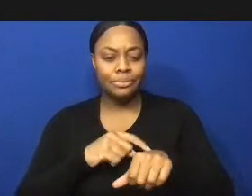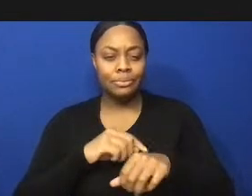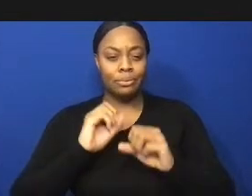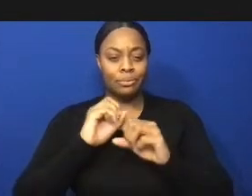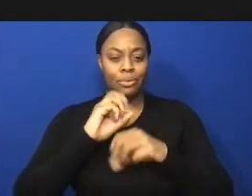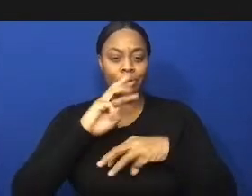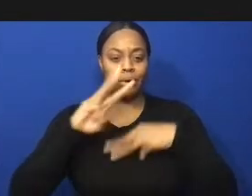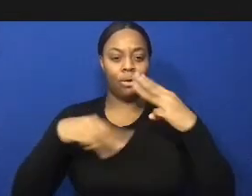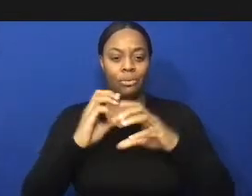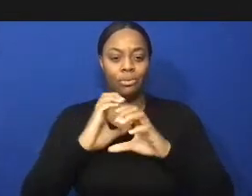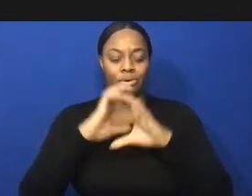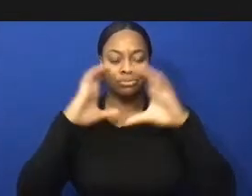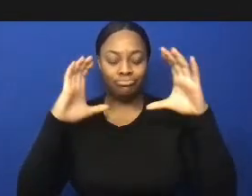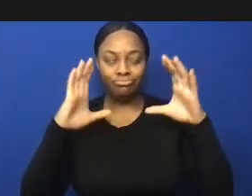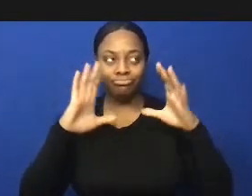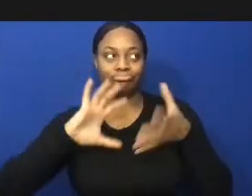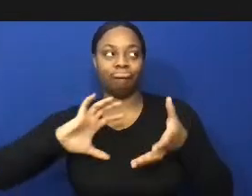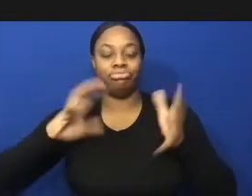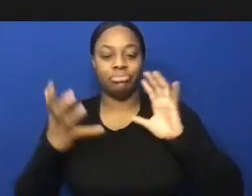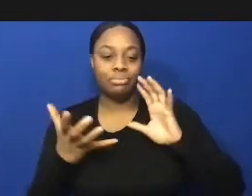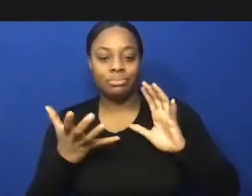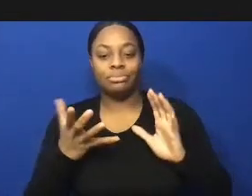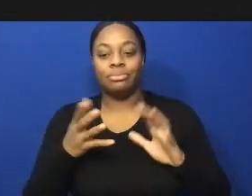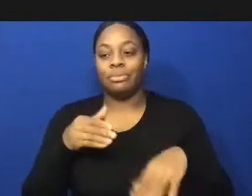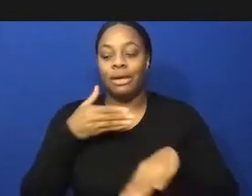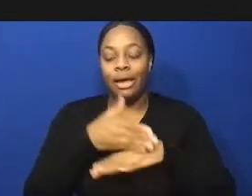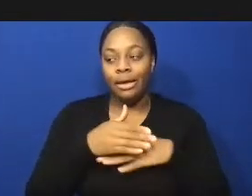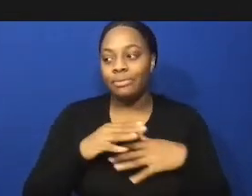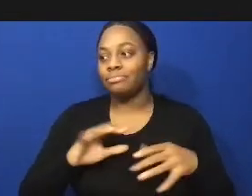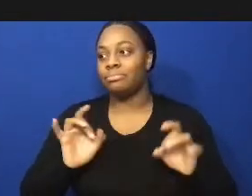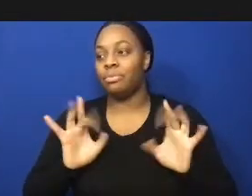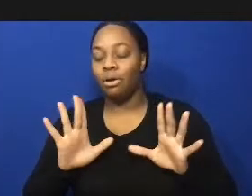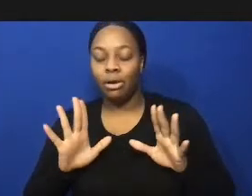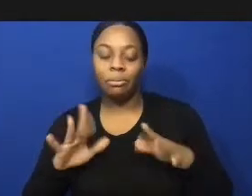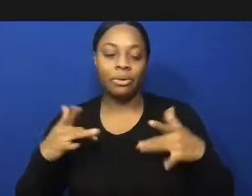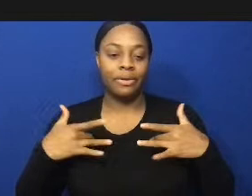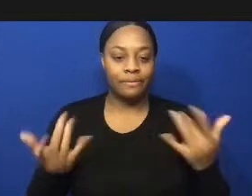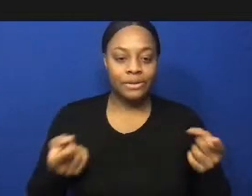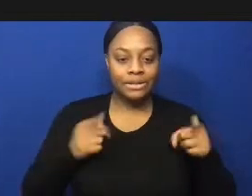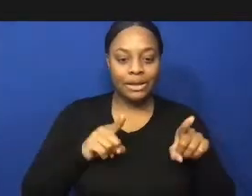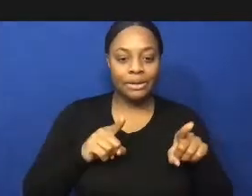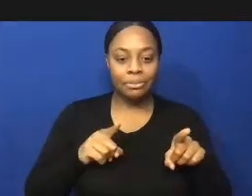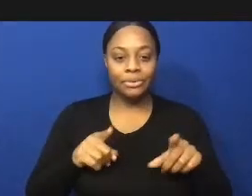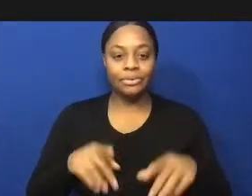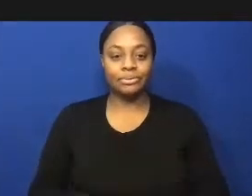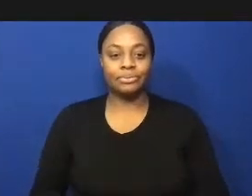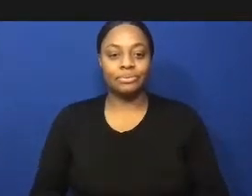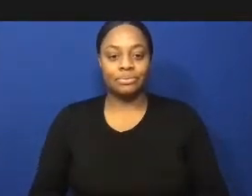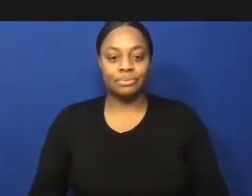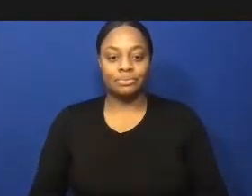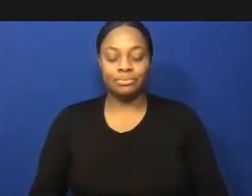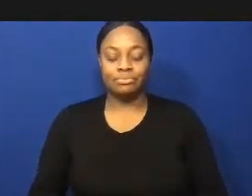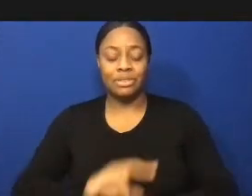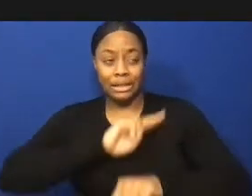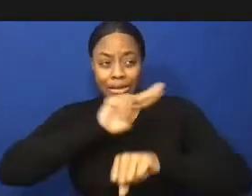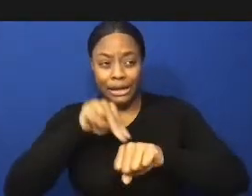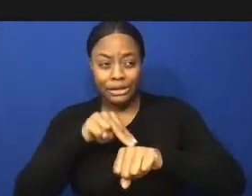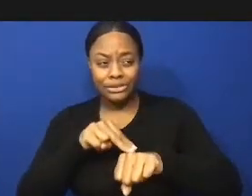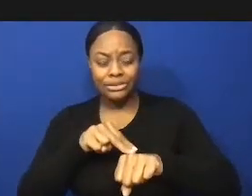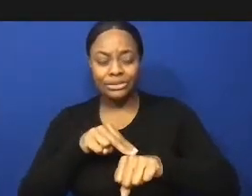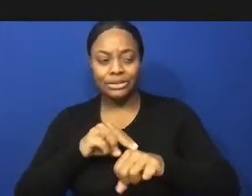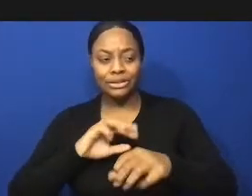world was further turned upside down after horrible events ensued nationally and globally,